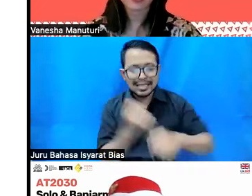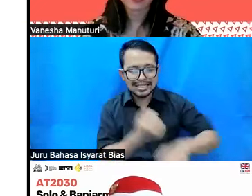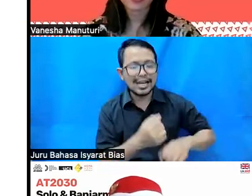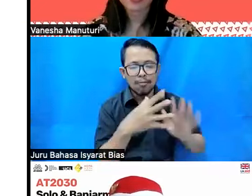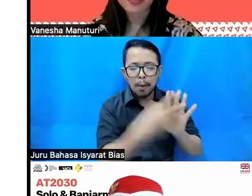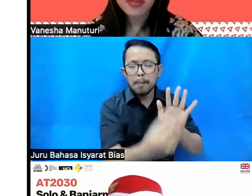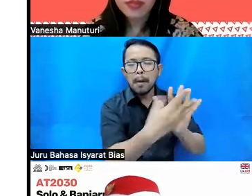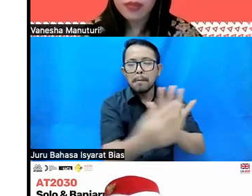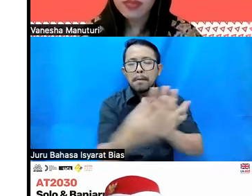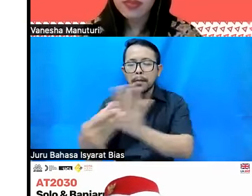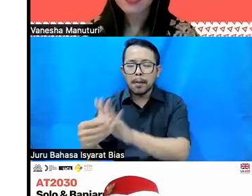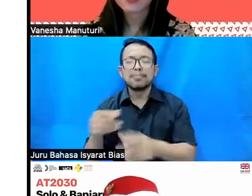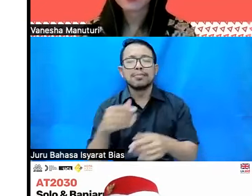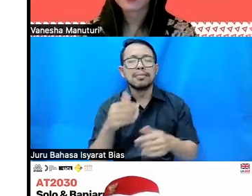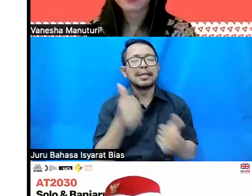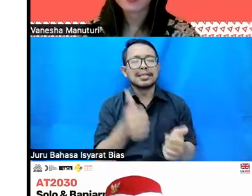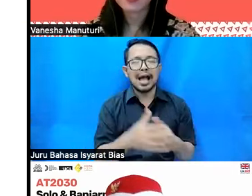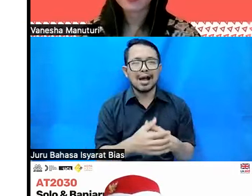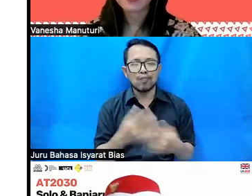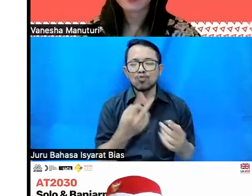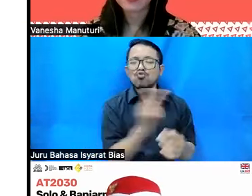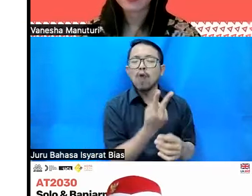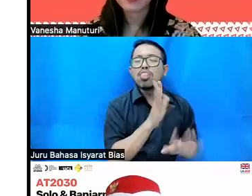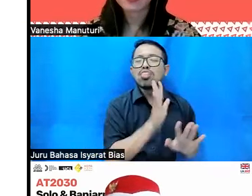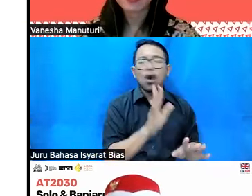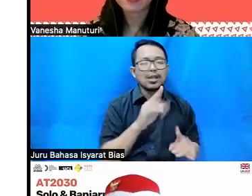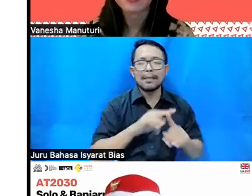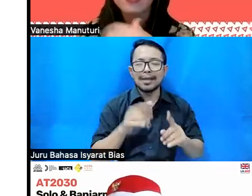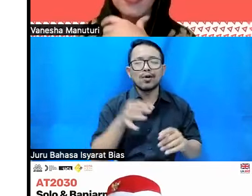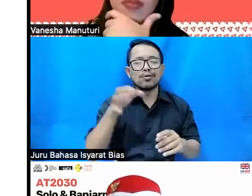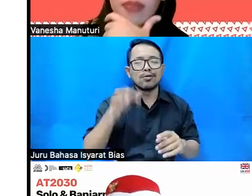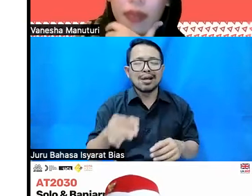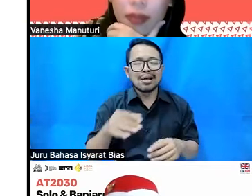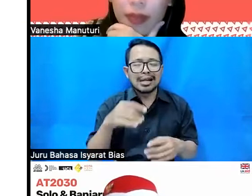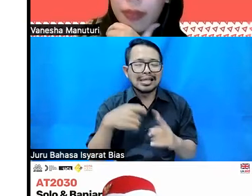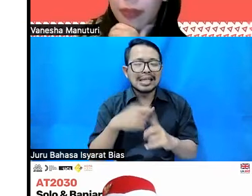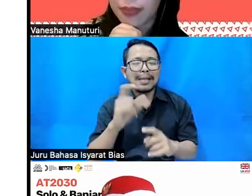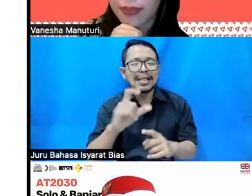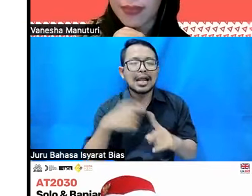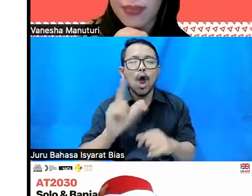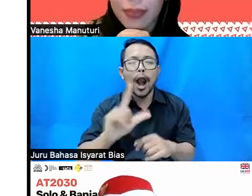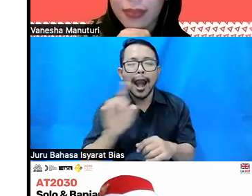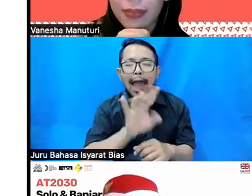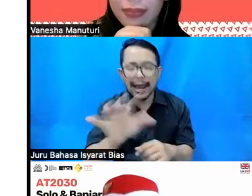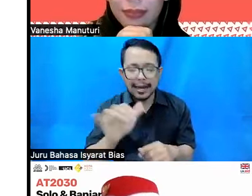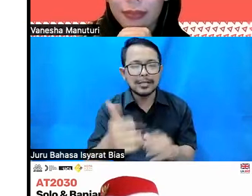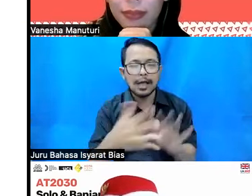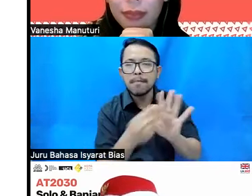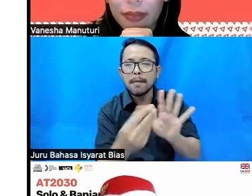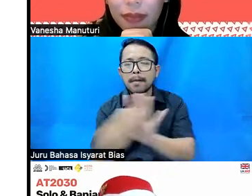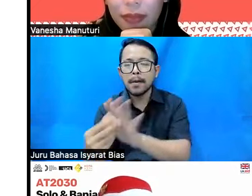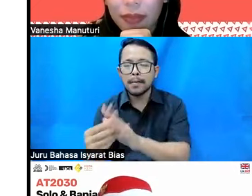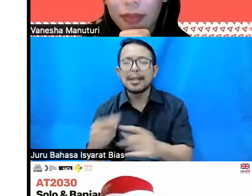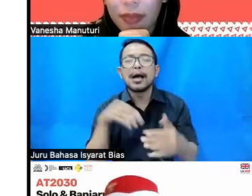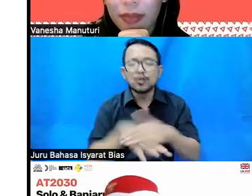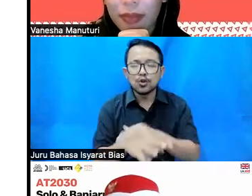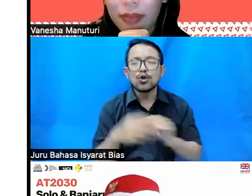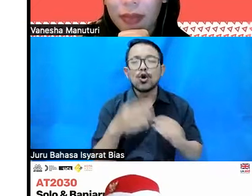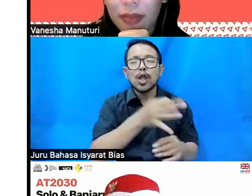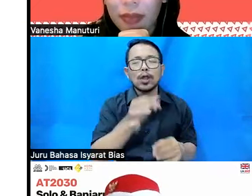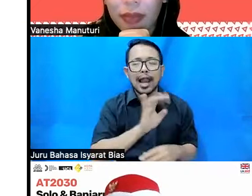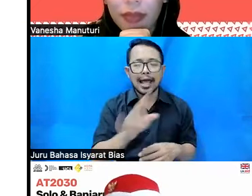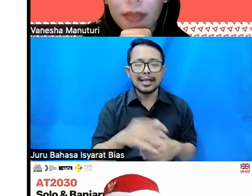well as sub-district government in the city of Banjarmasin, and it can be implemented in the broader communities. Yeah, so including